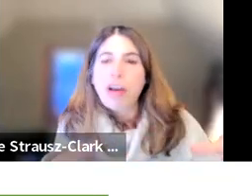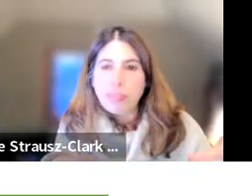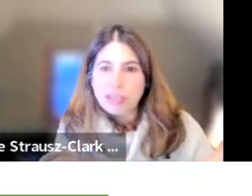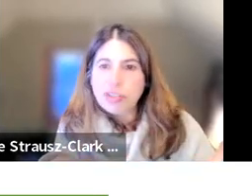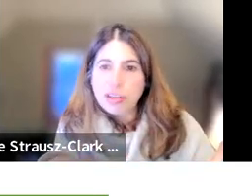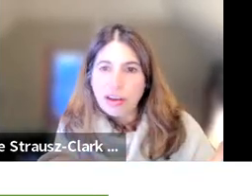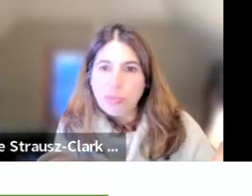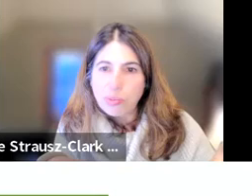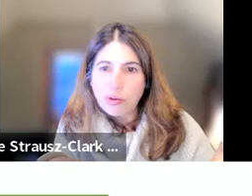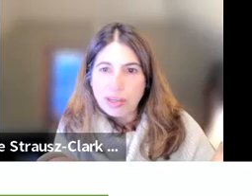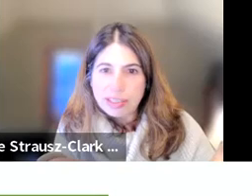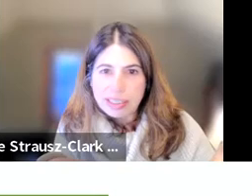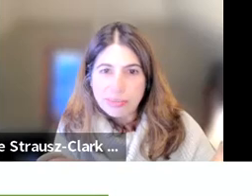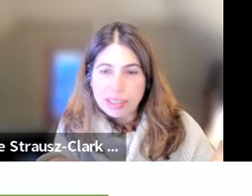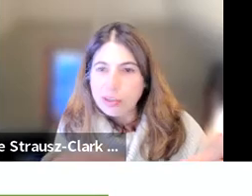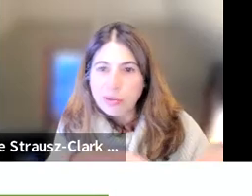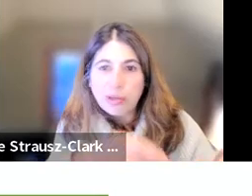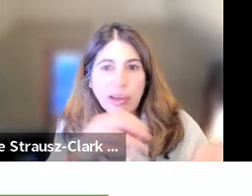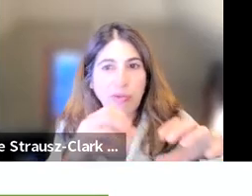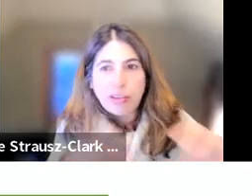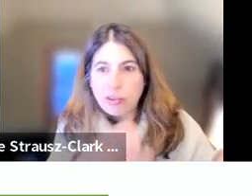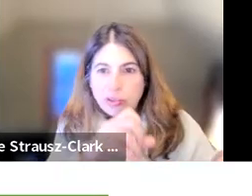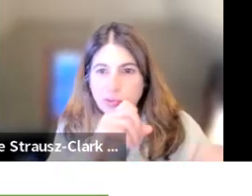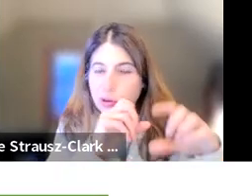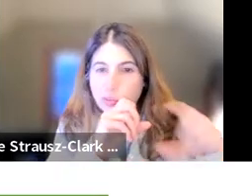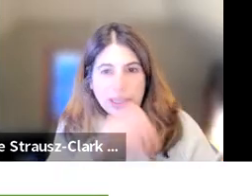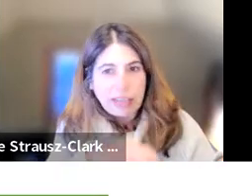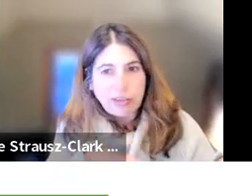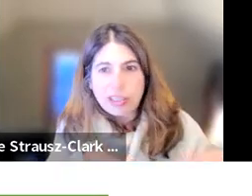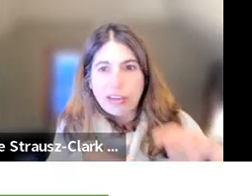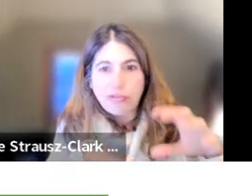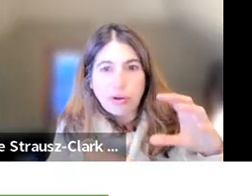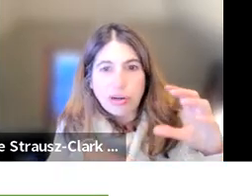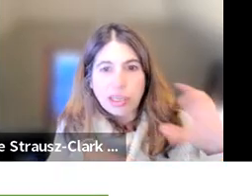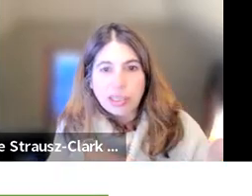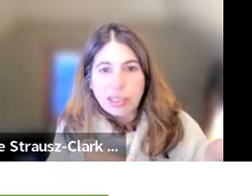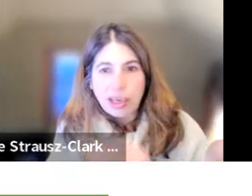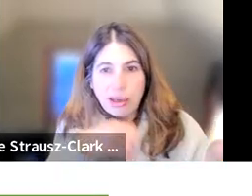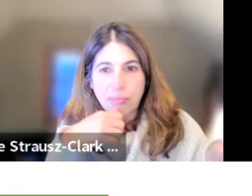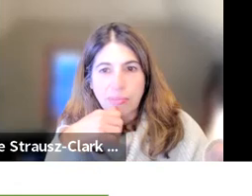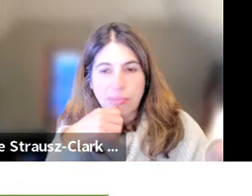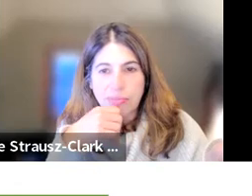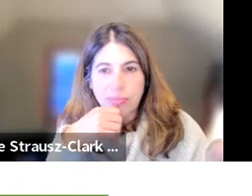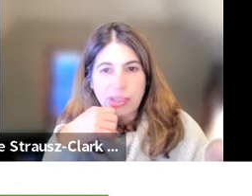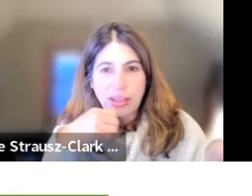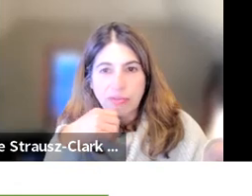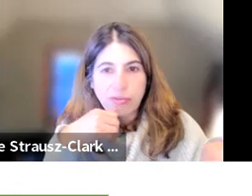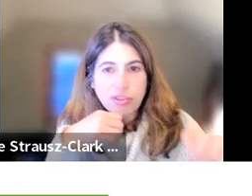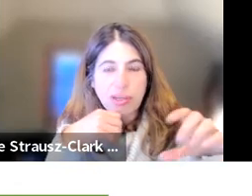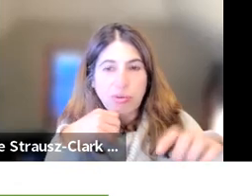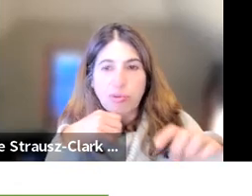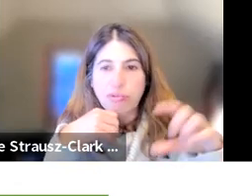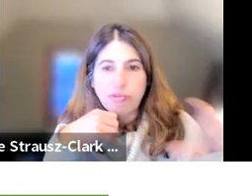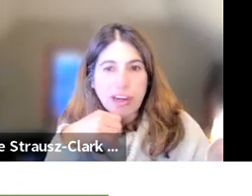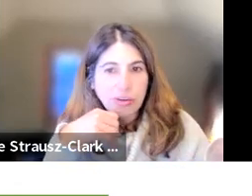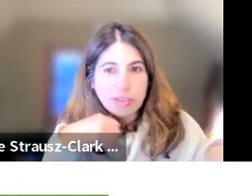about the composition of mobile crisis teams, including whether there's a role and what that looks like for law